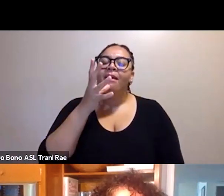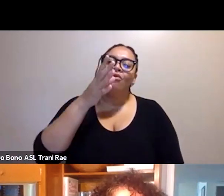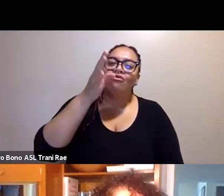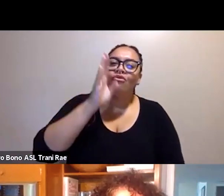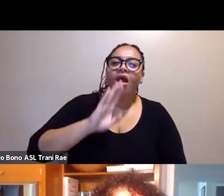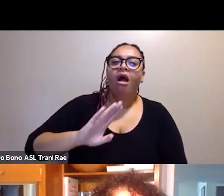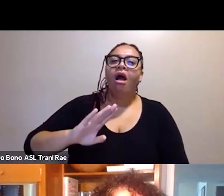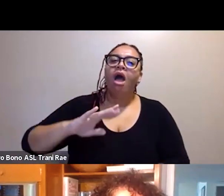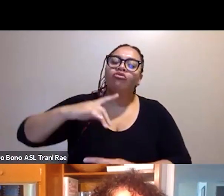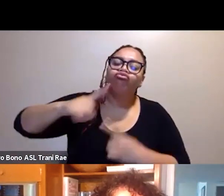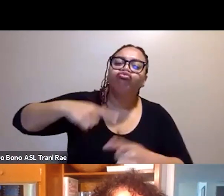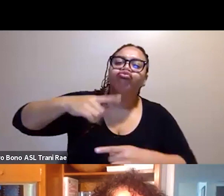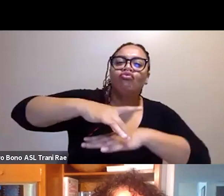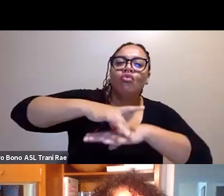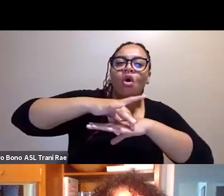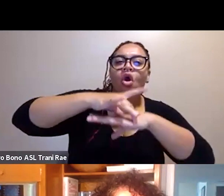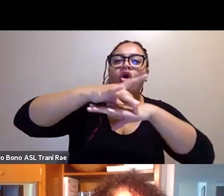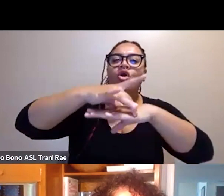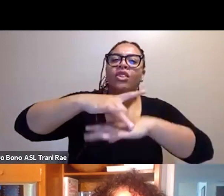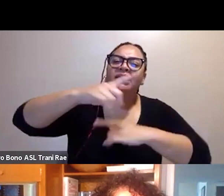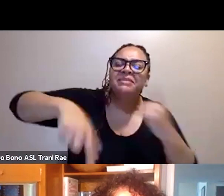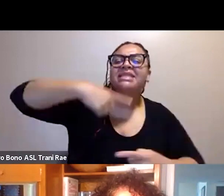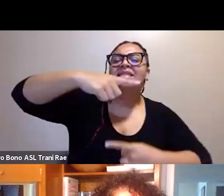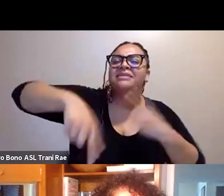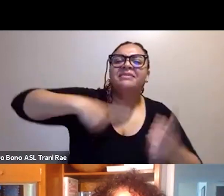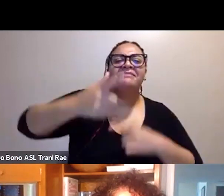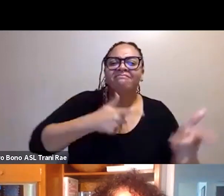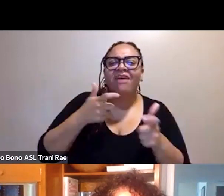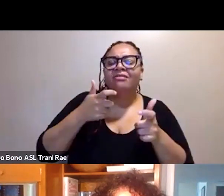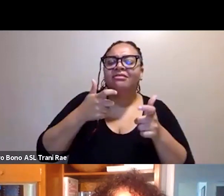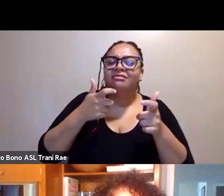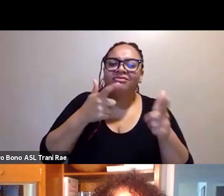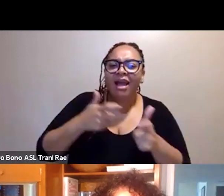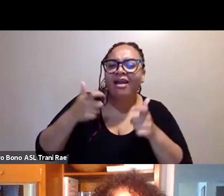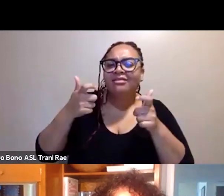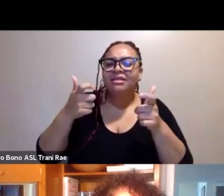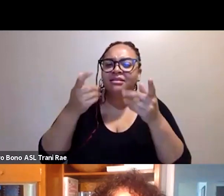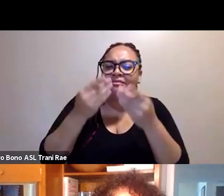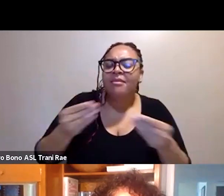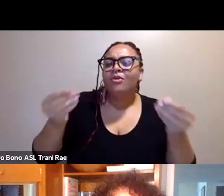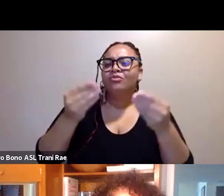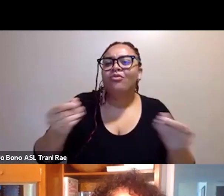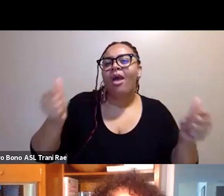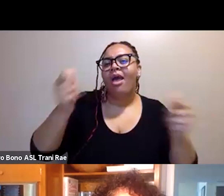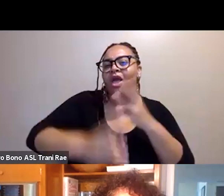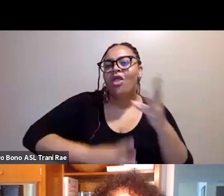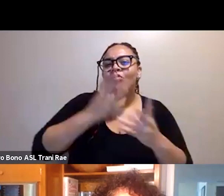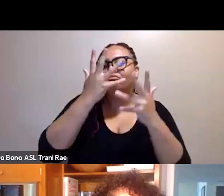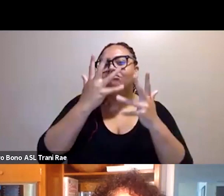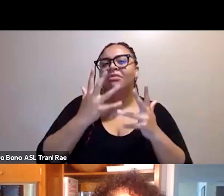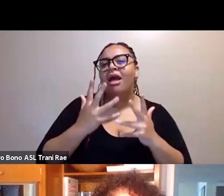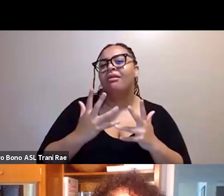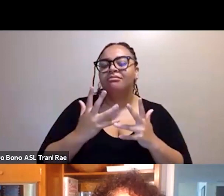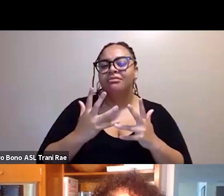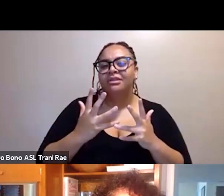faster, melting away the world's miseries and the fires of martyrdom. Mother goddess, sister, lover,